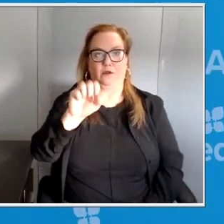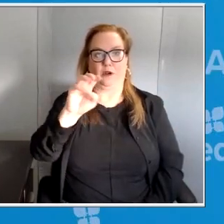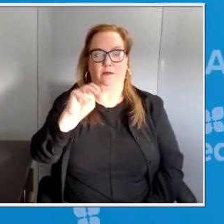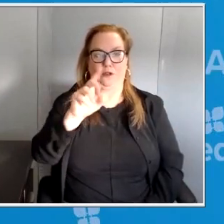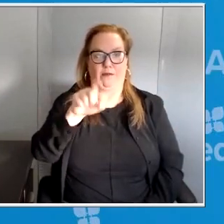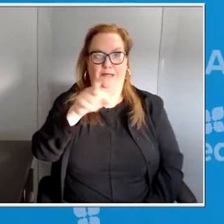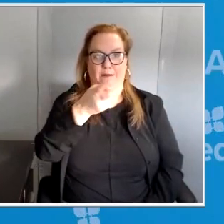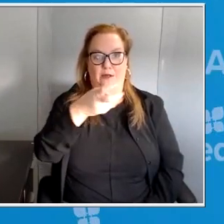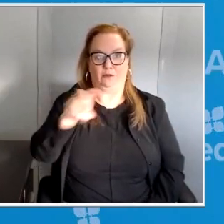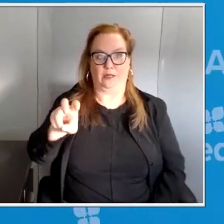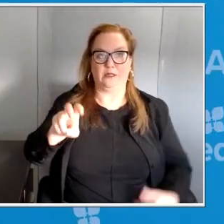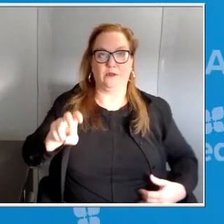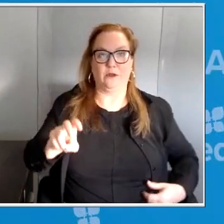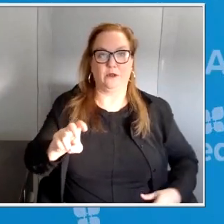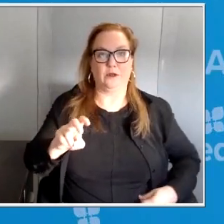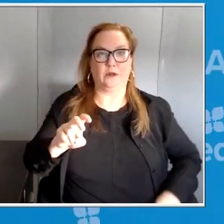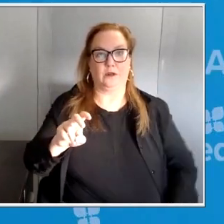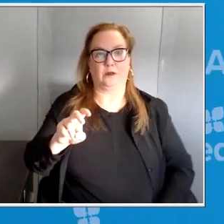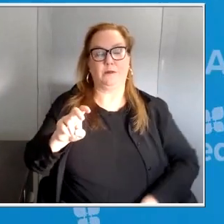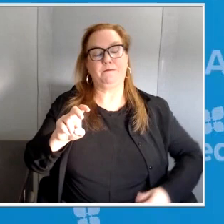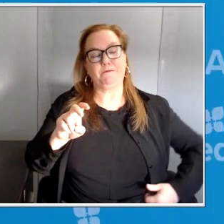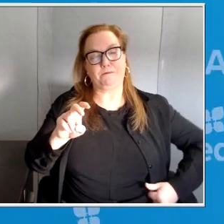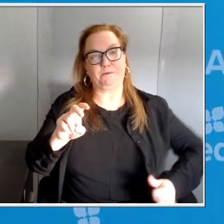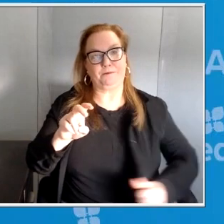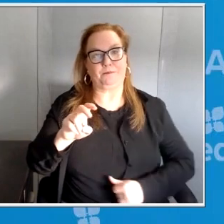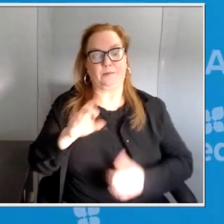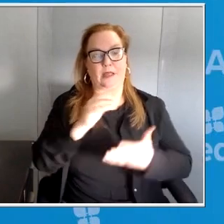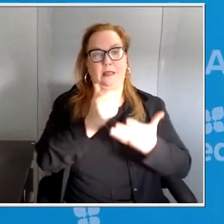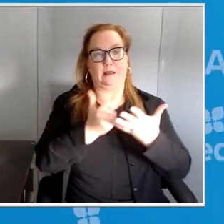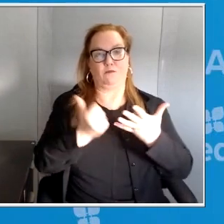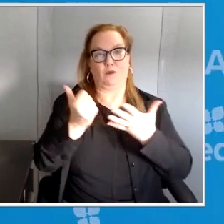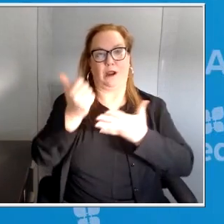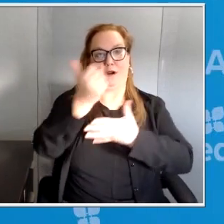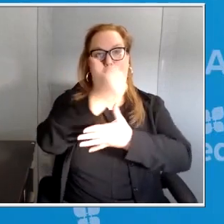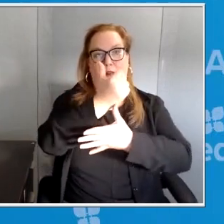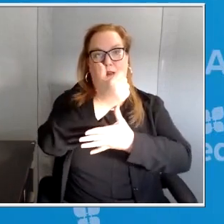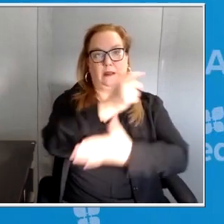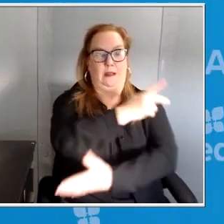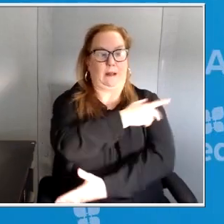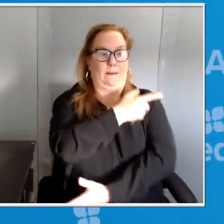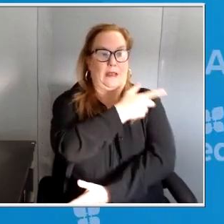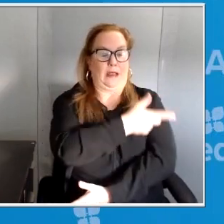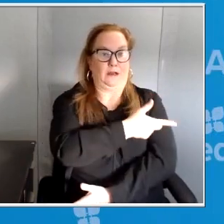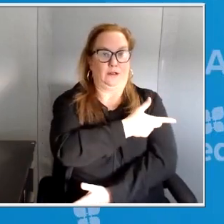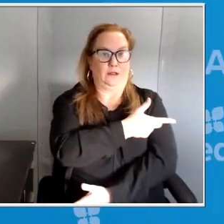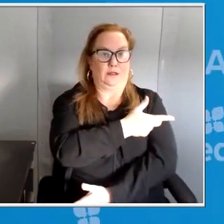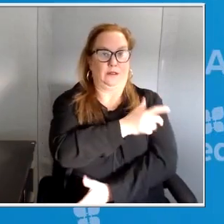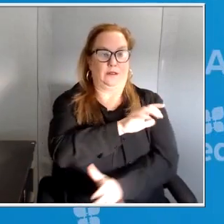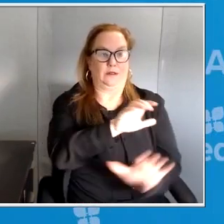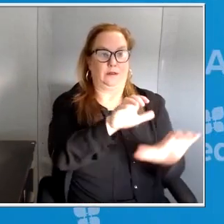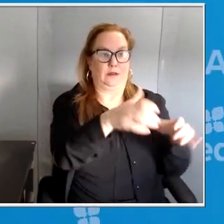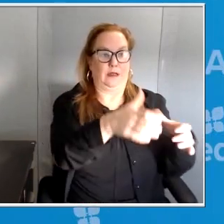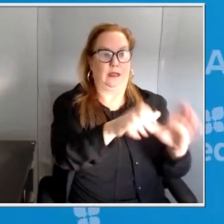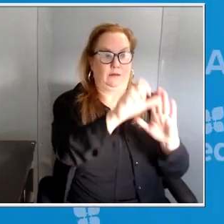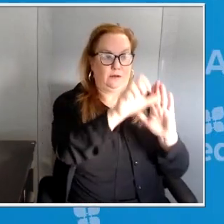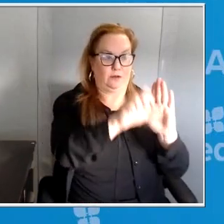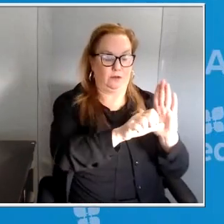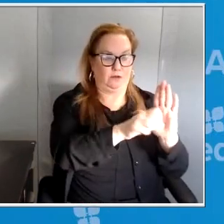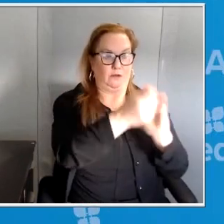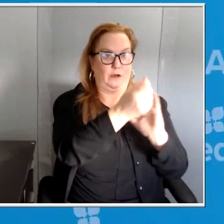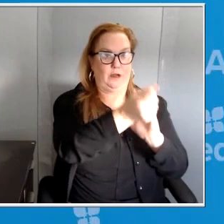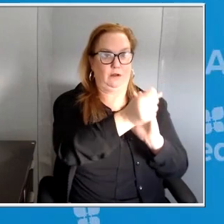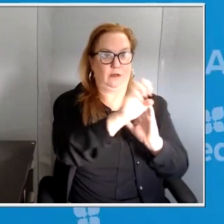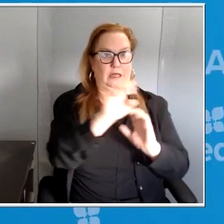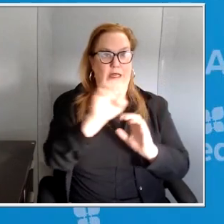transferred, having to prioritize taking patients out of the PACU after surgery and holding